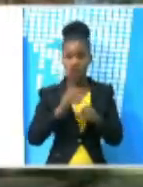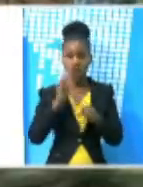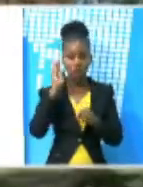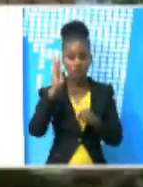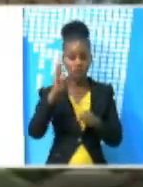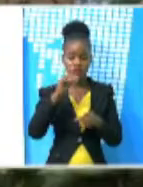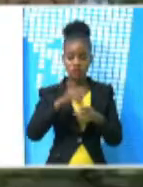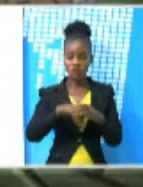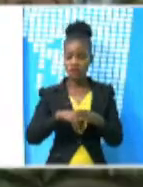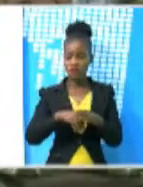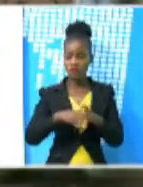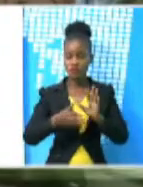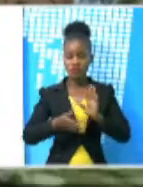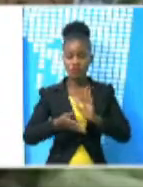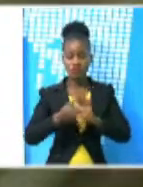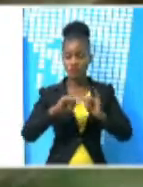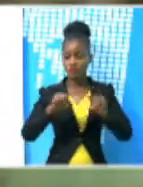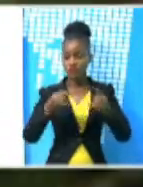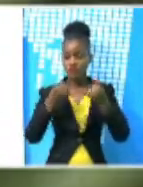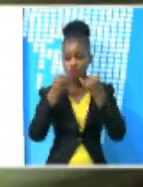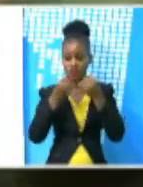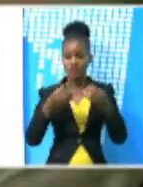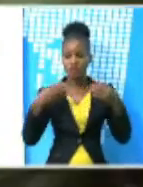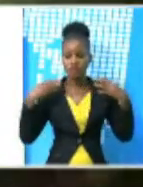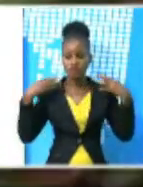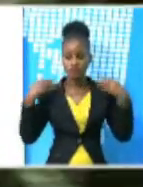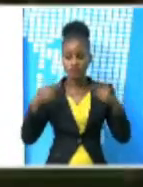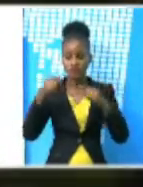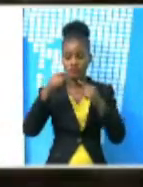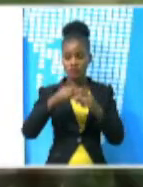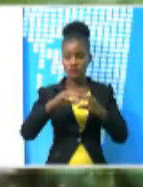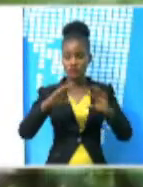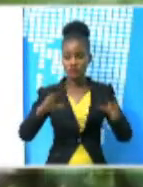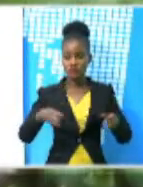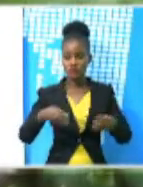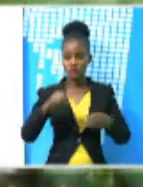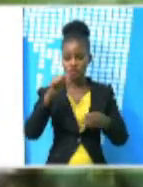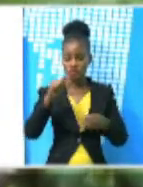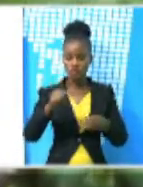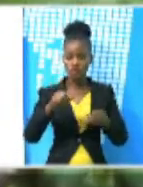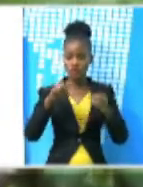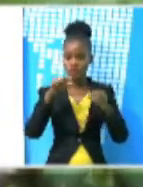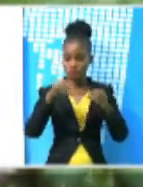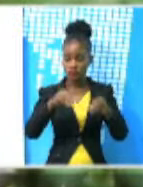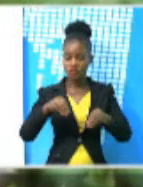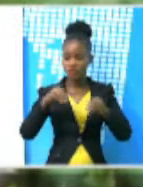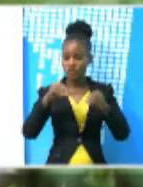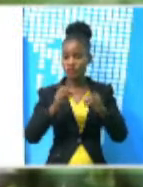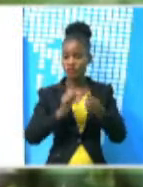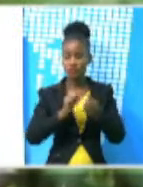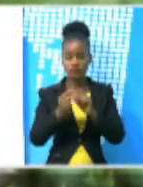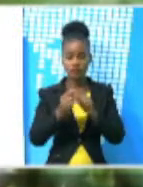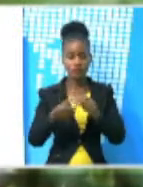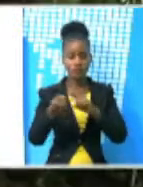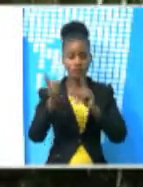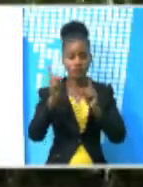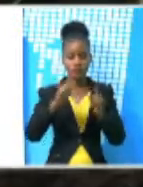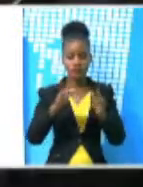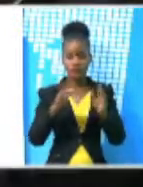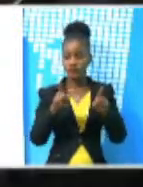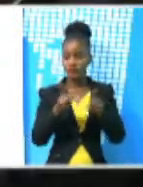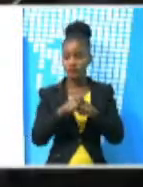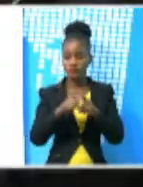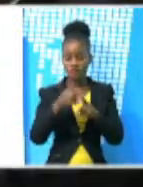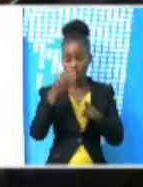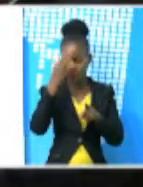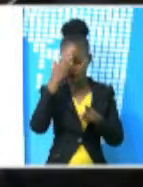in influencing improved agriculture practice to pull smallholder farmers into prime competition. In a similar